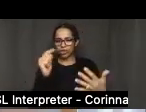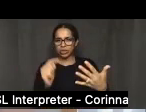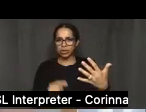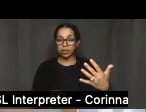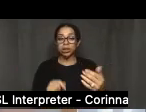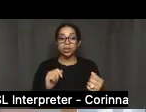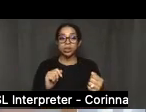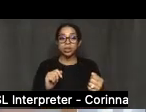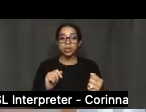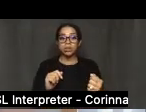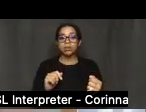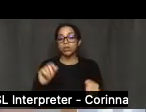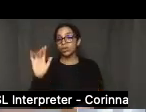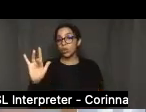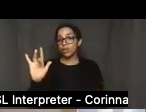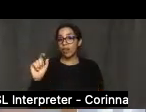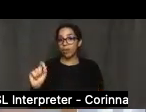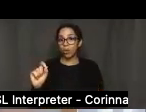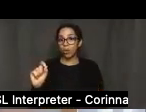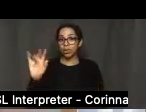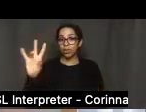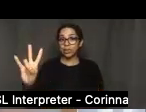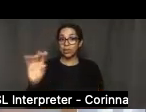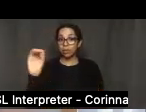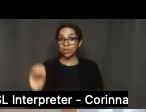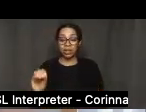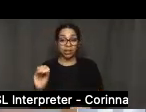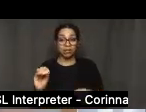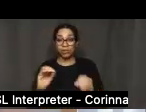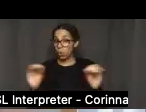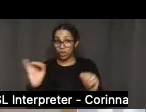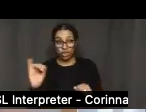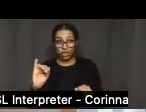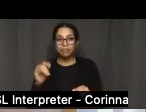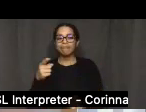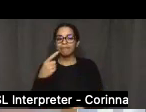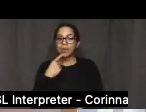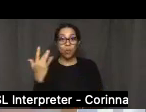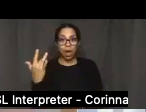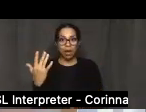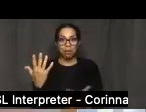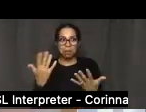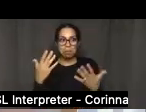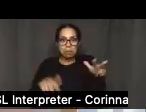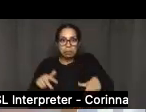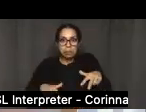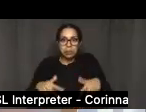so 25.7% of people who don't have coverage say they don't have it because they don't know how to get it.